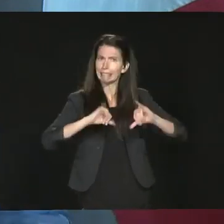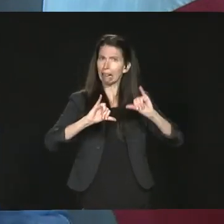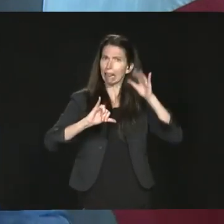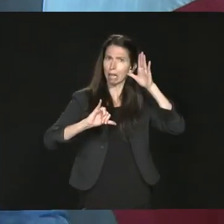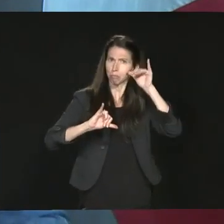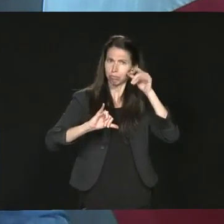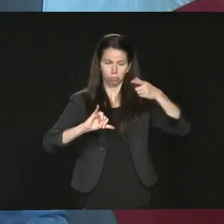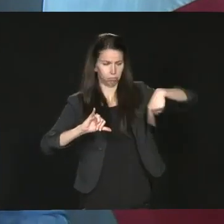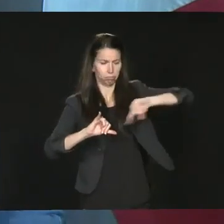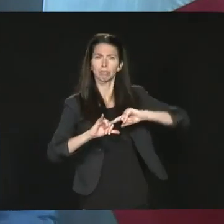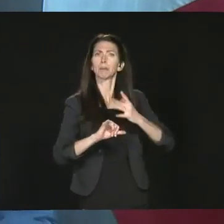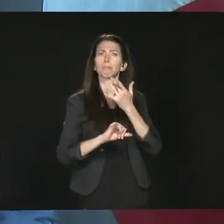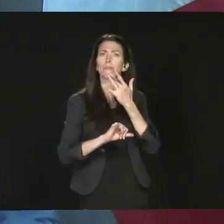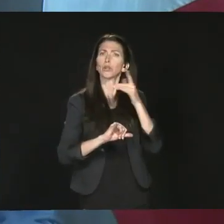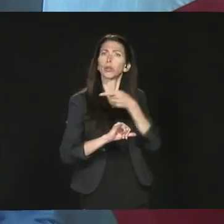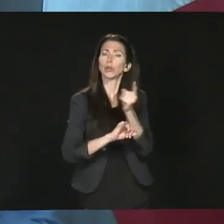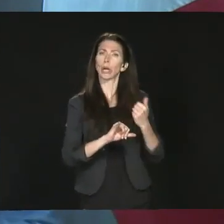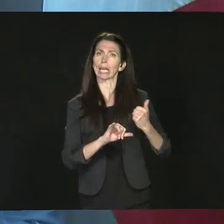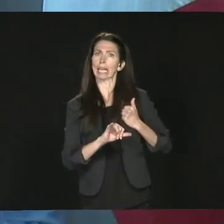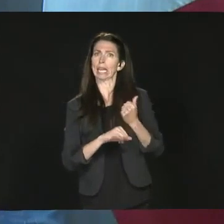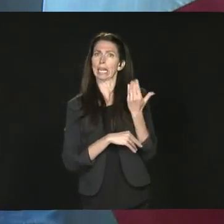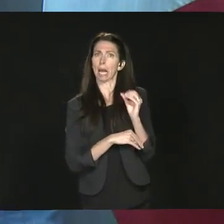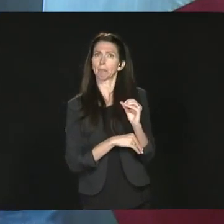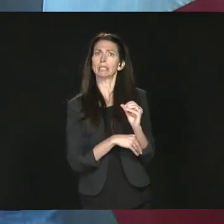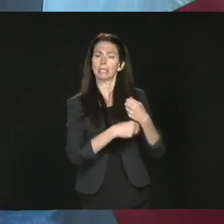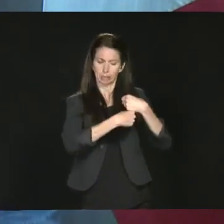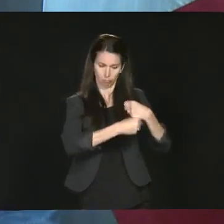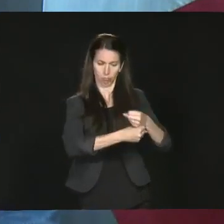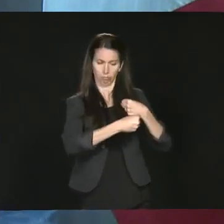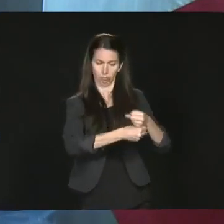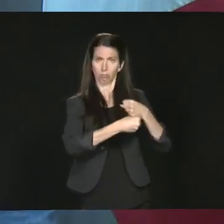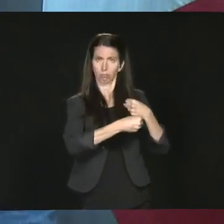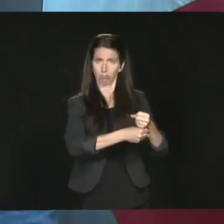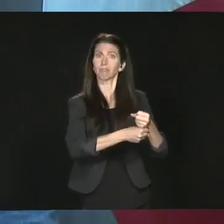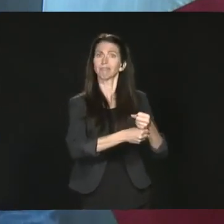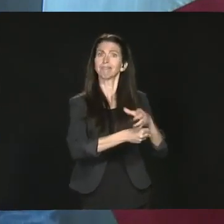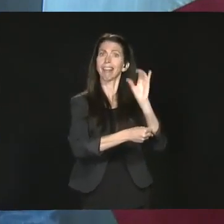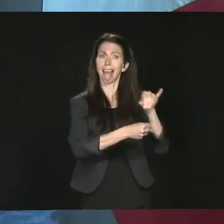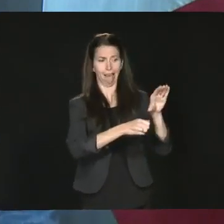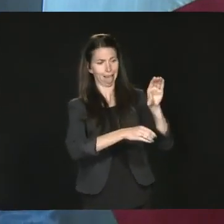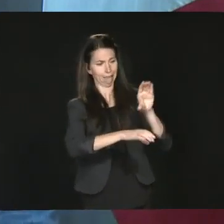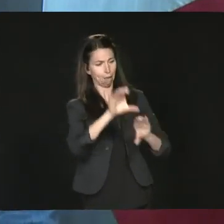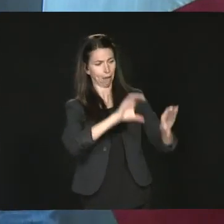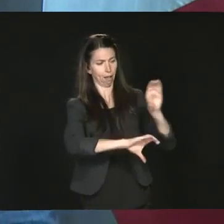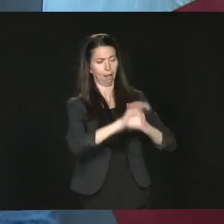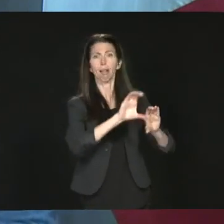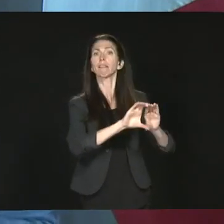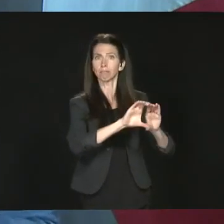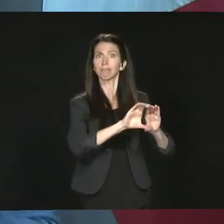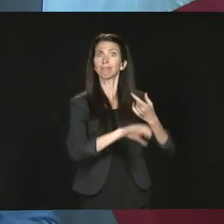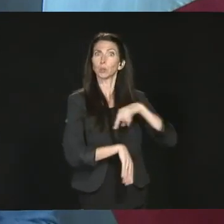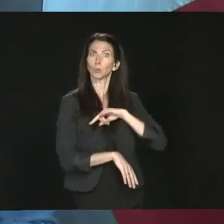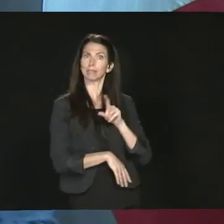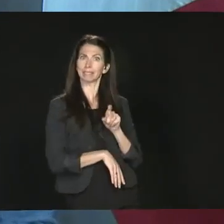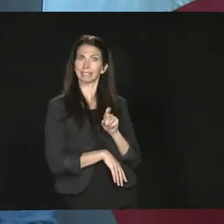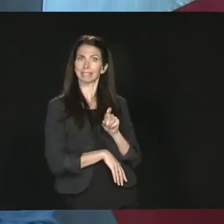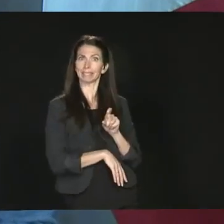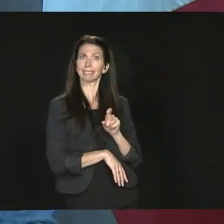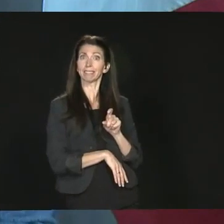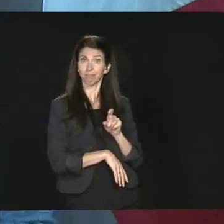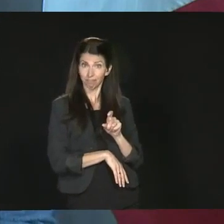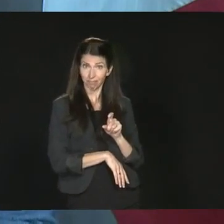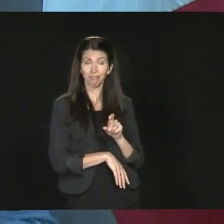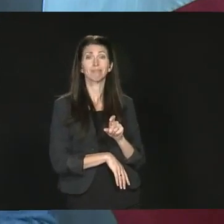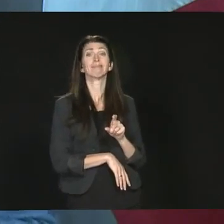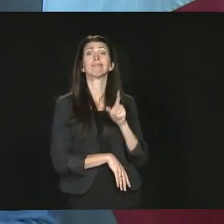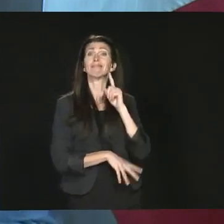demande. And adding to over a dozen apparel manufacturers we have worked with who are now producing medical